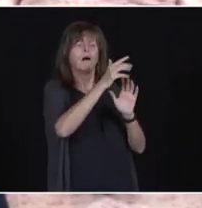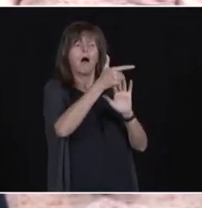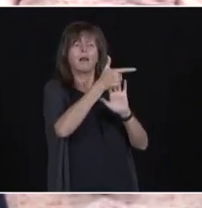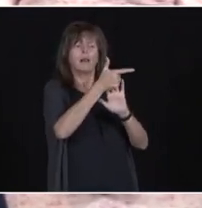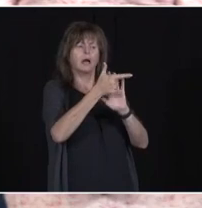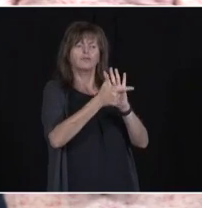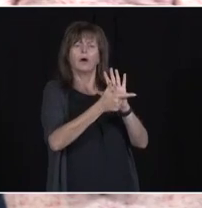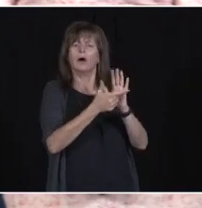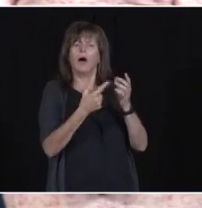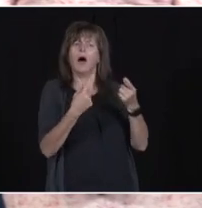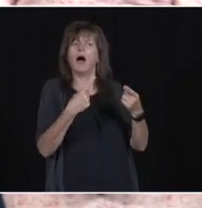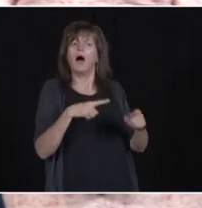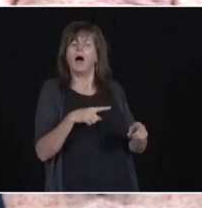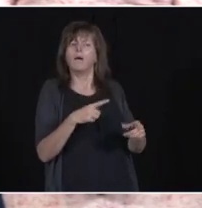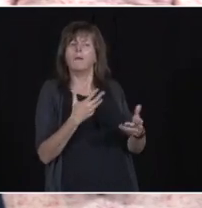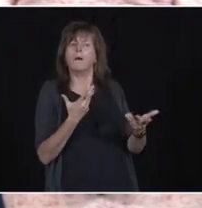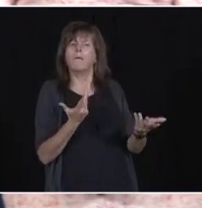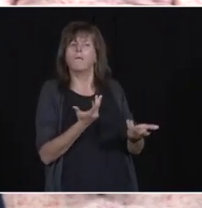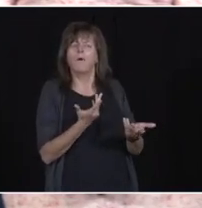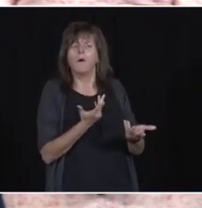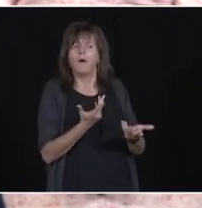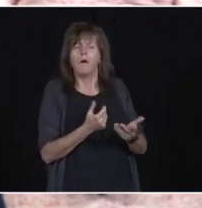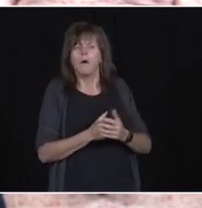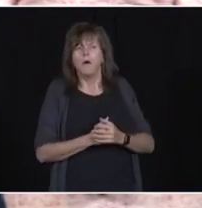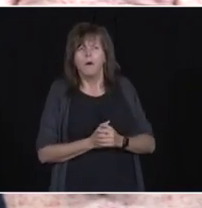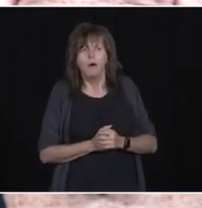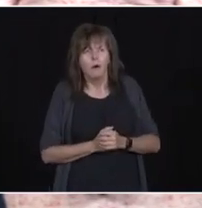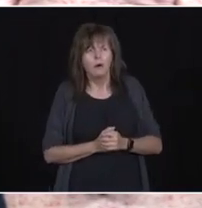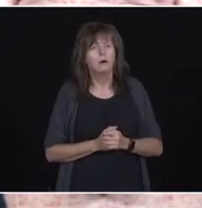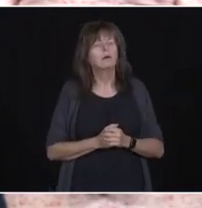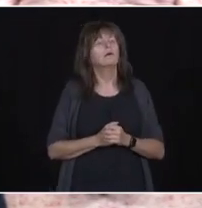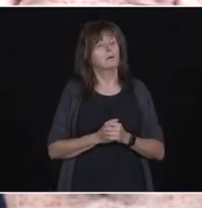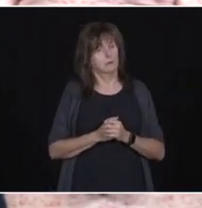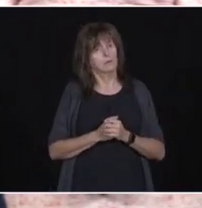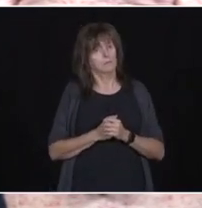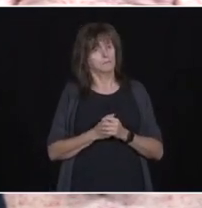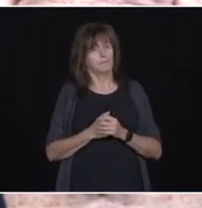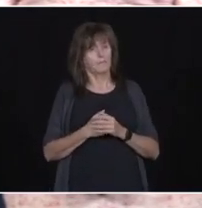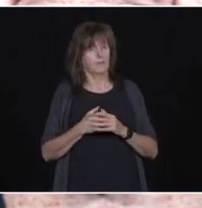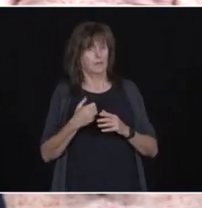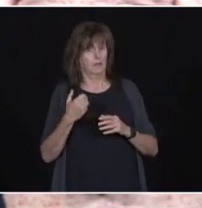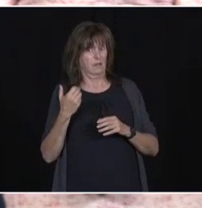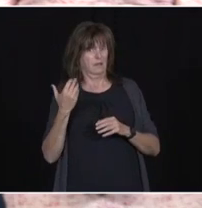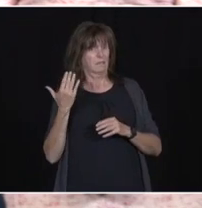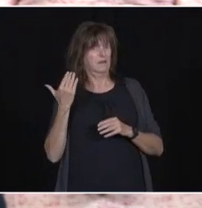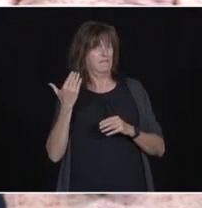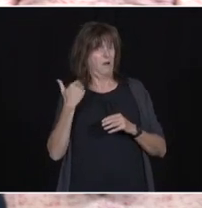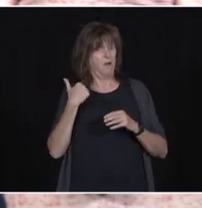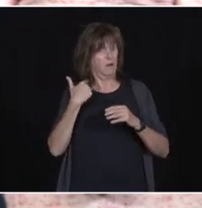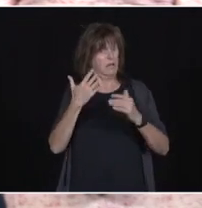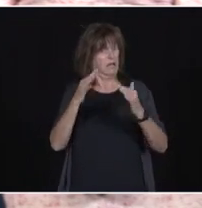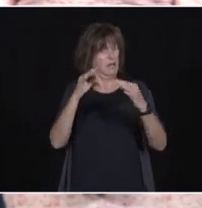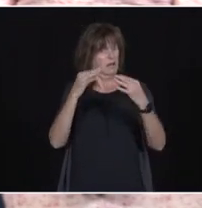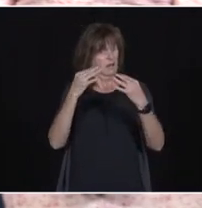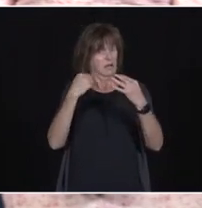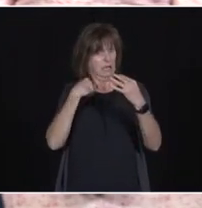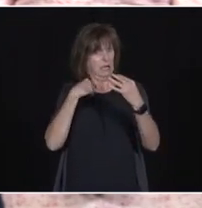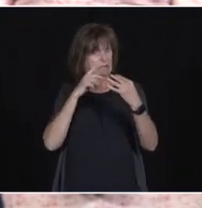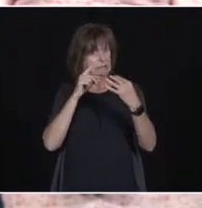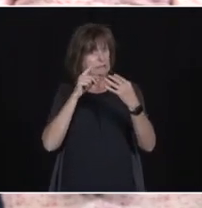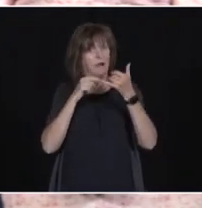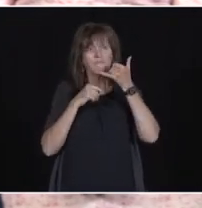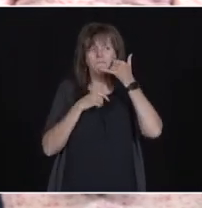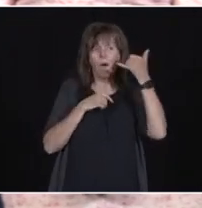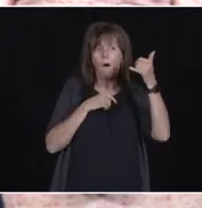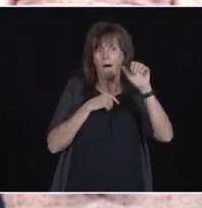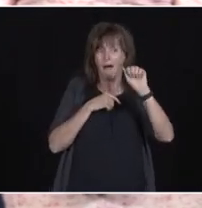General and also called Minister Dunlop. They both represent the area of Orillia and Barrie,